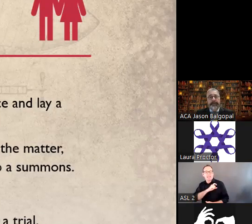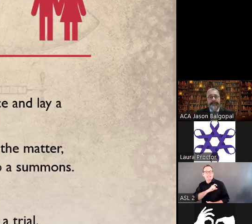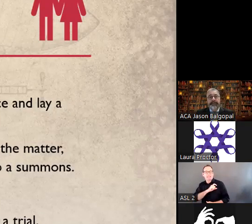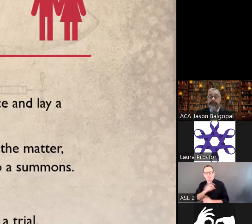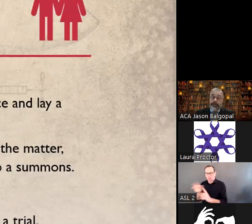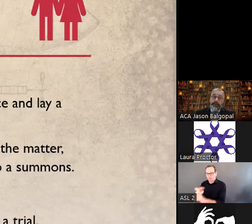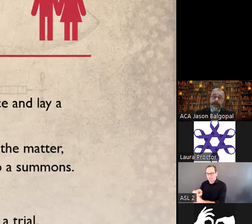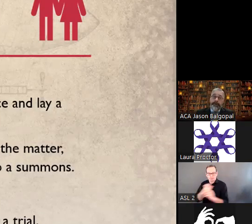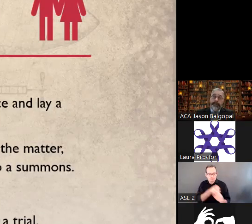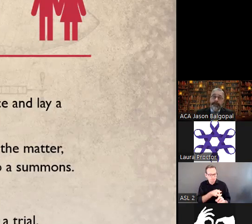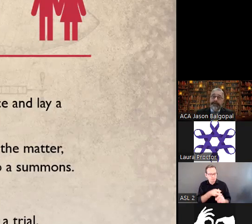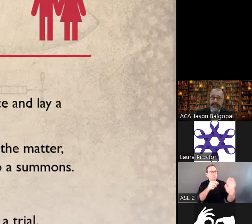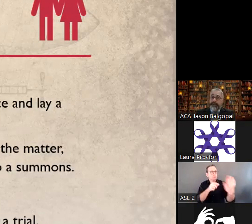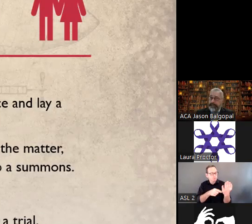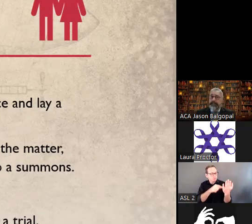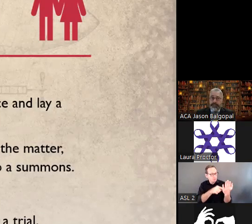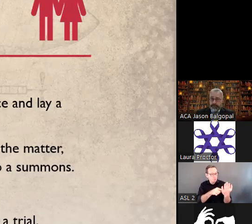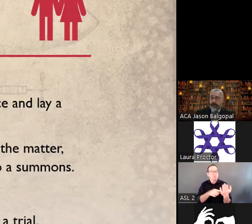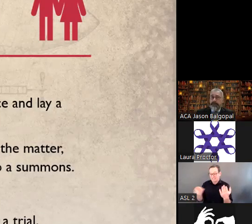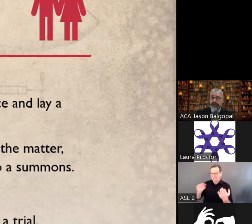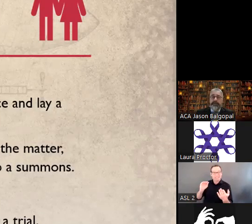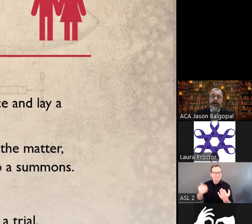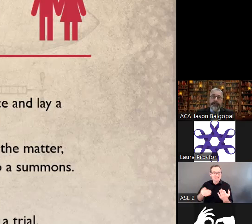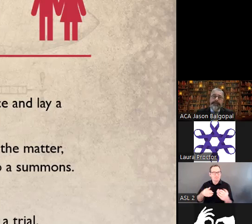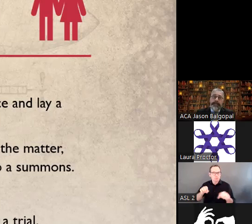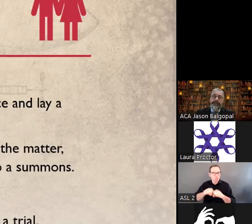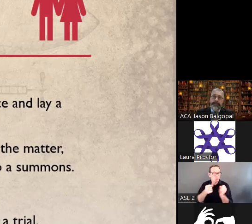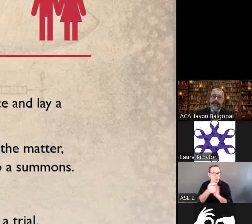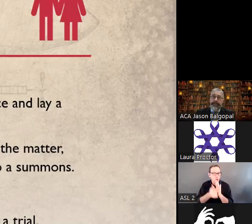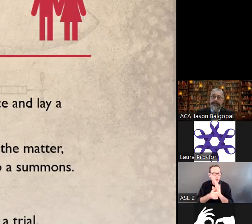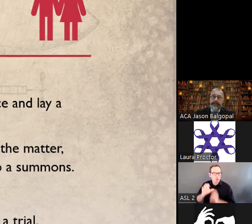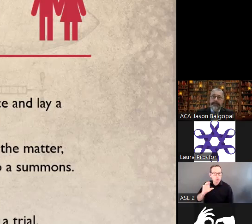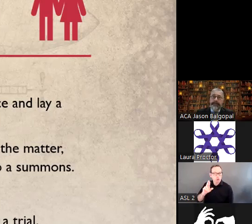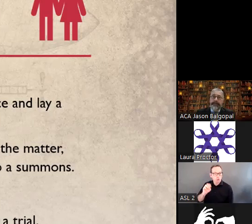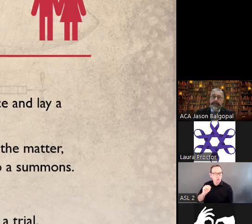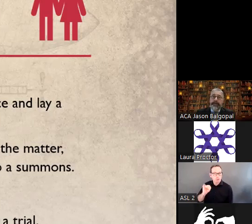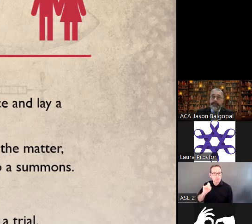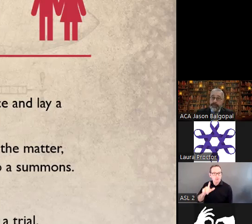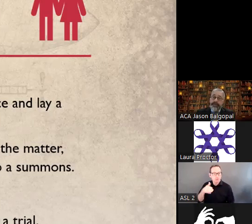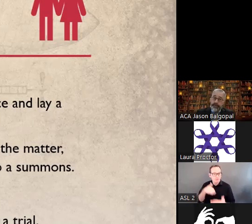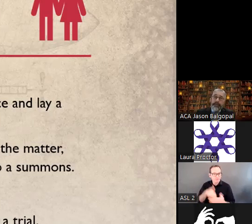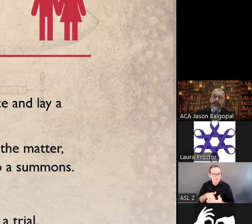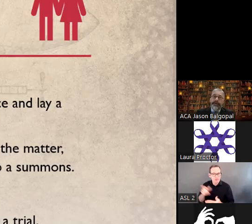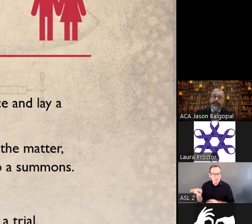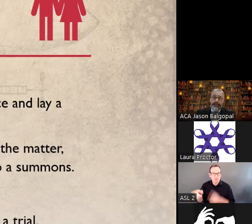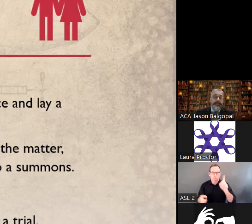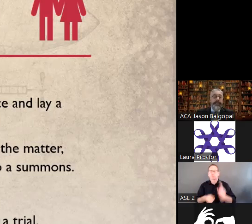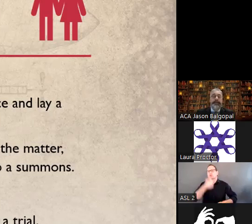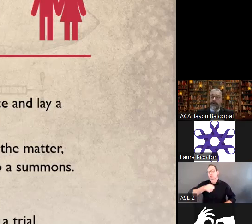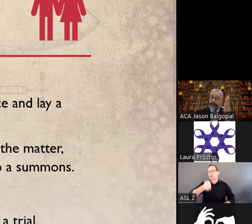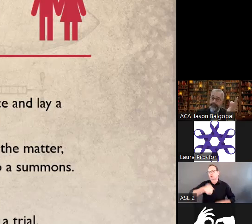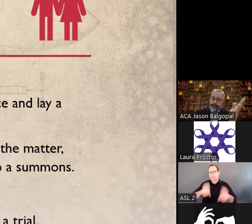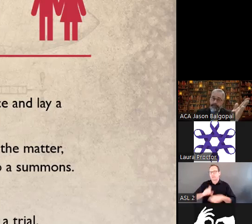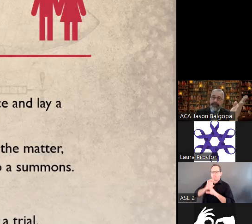a criminal offense or that there is cause to require them to enter into a peace bond, the judge can order that the person